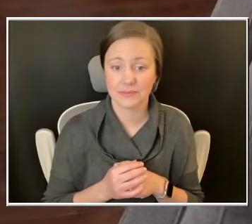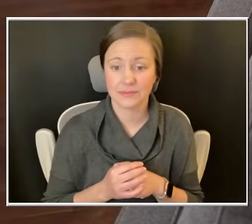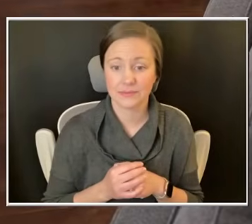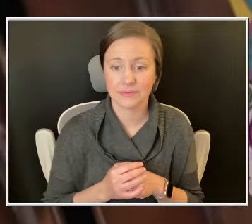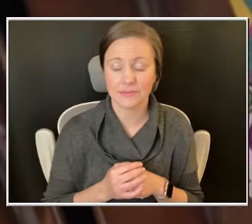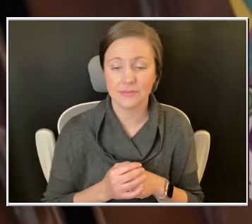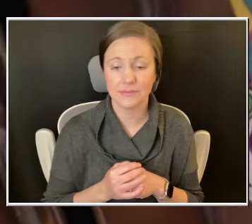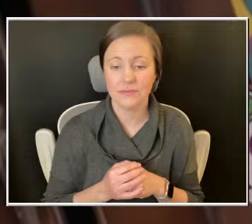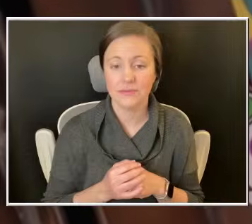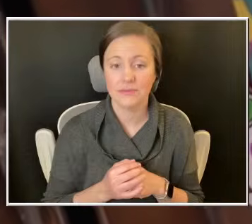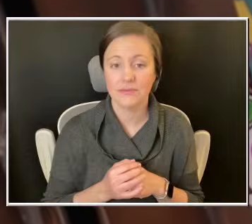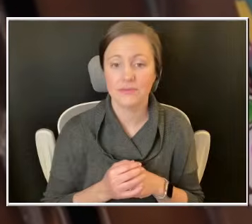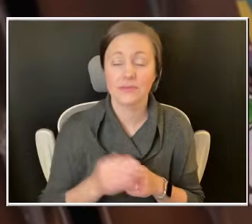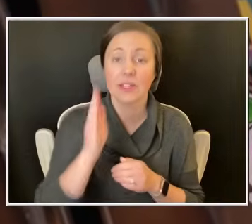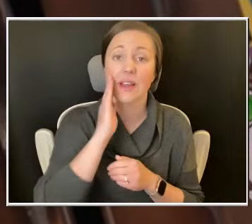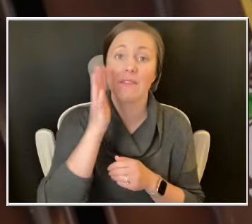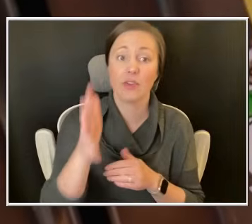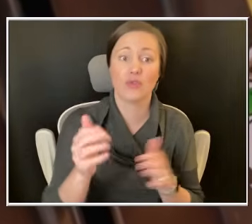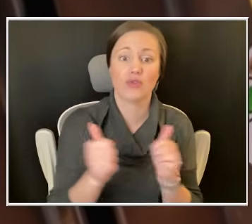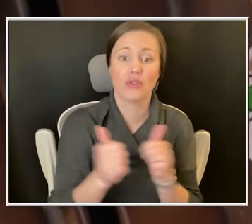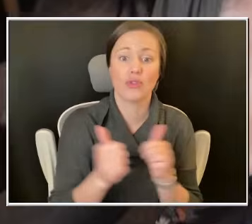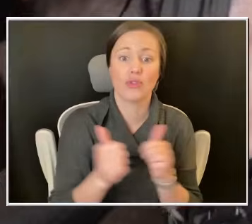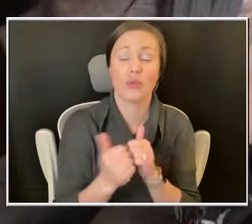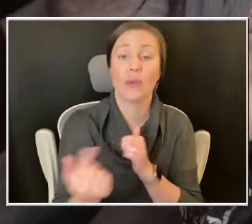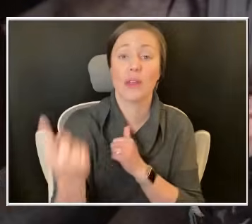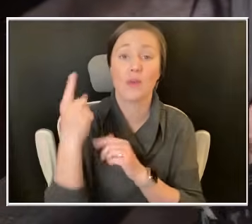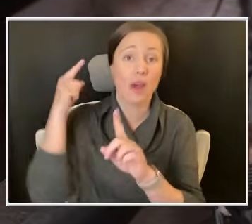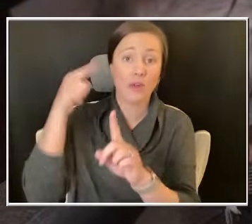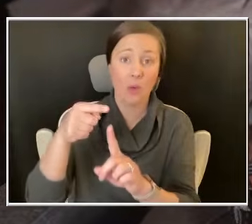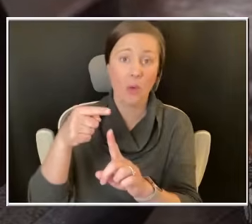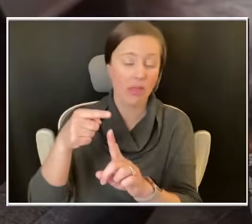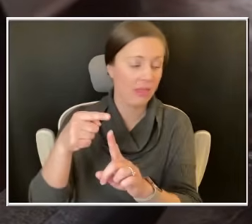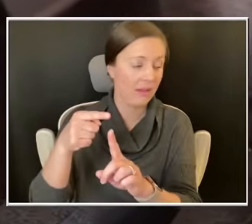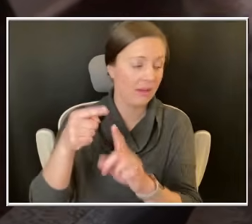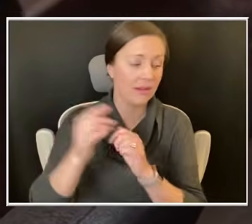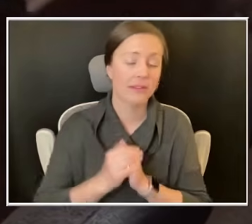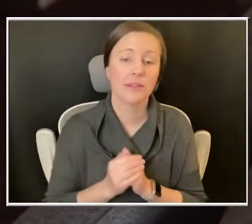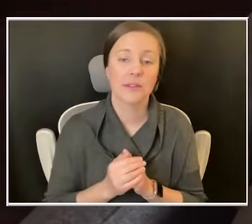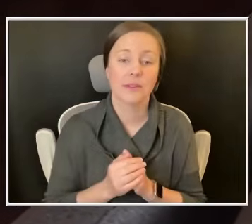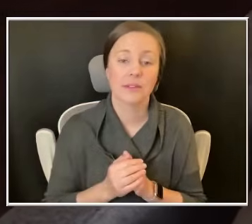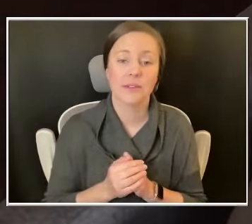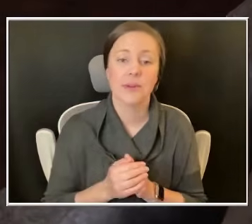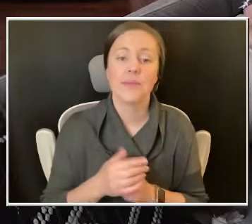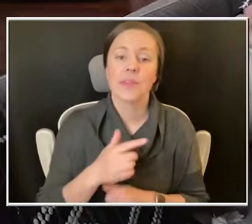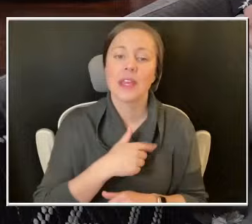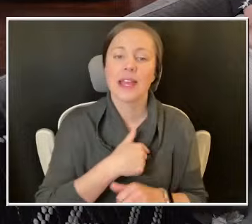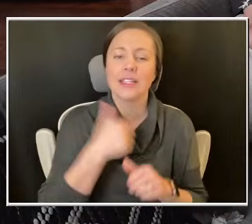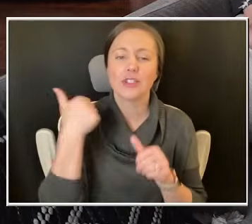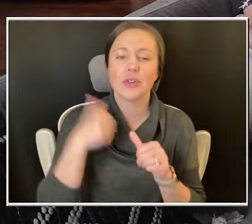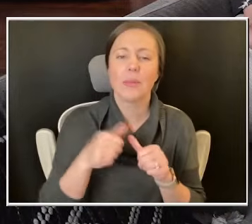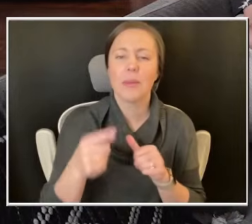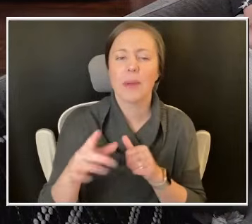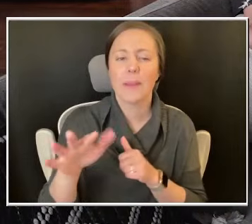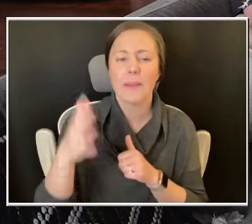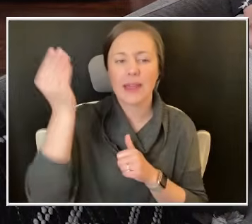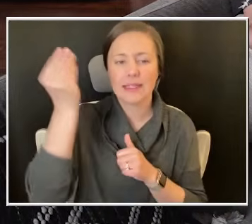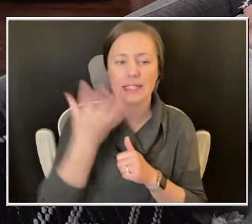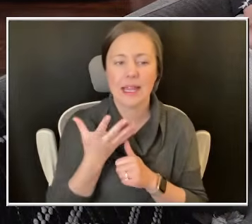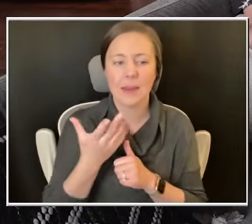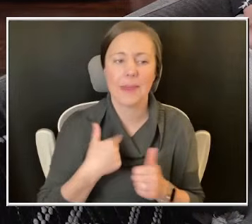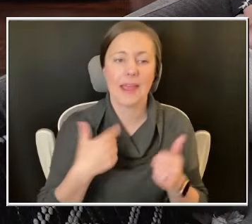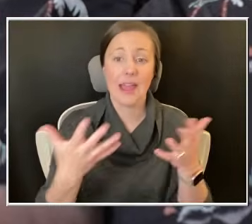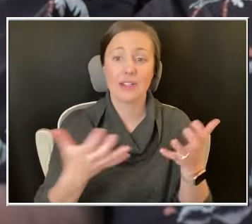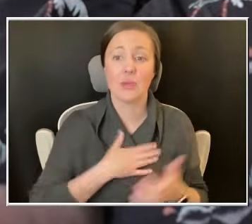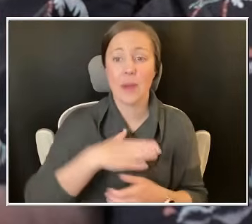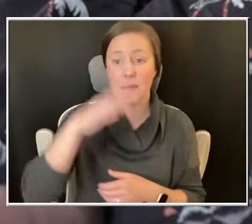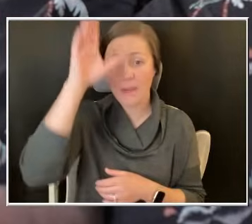a future with one goal in mind. And I do recall him kind of telling me, I just want my boys to have their